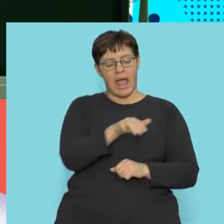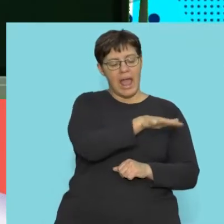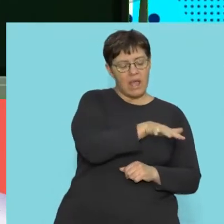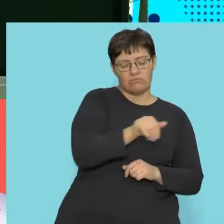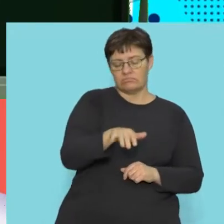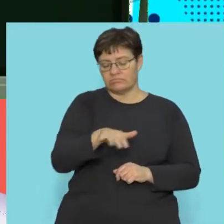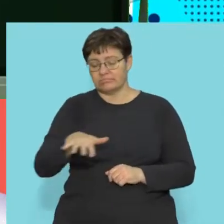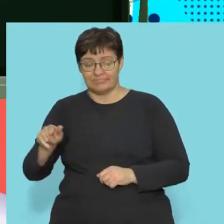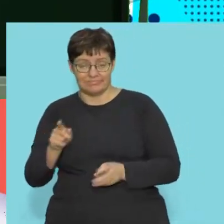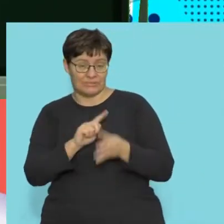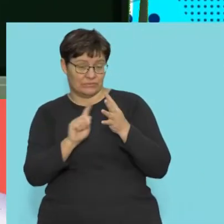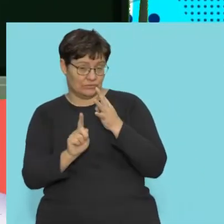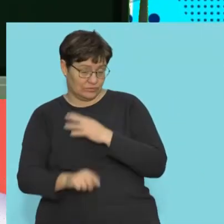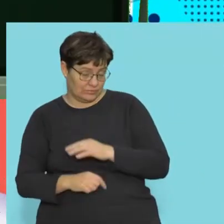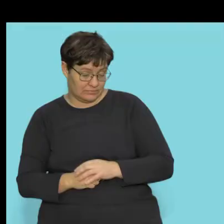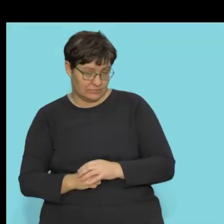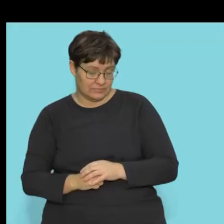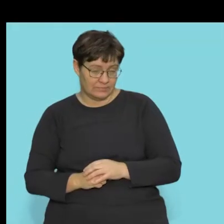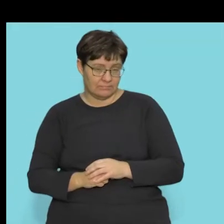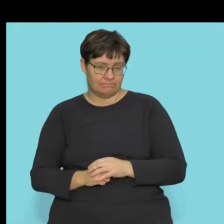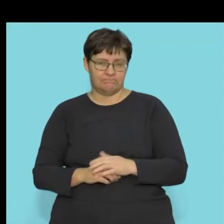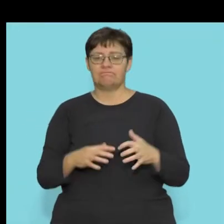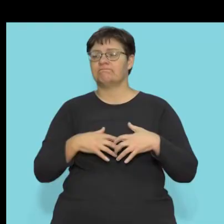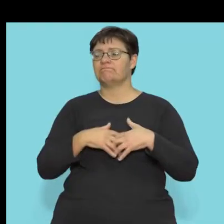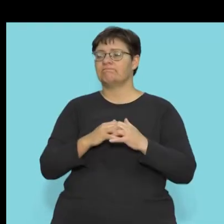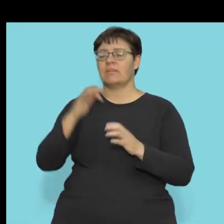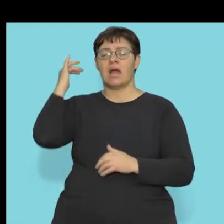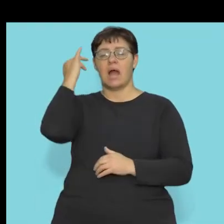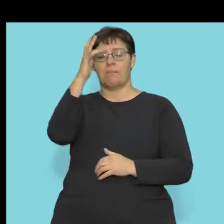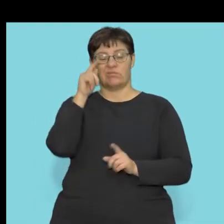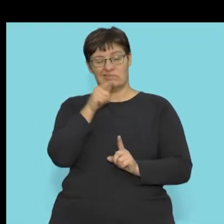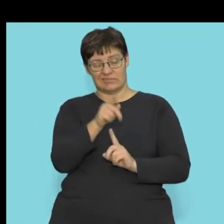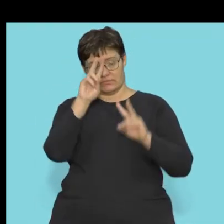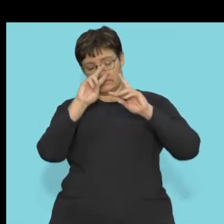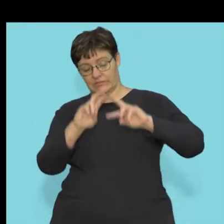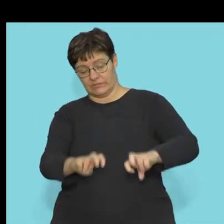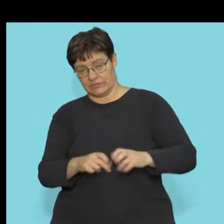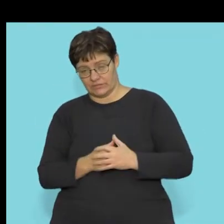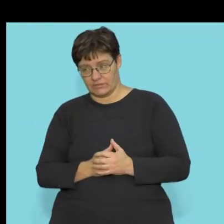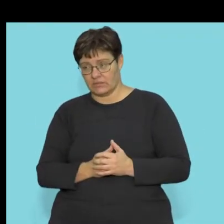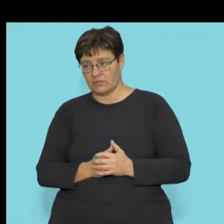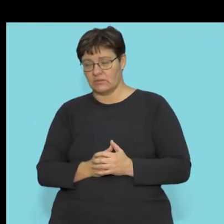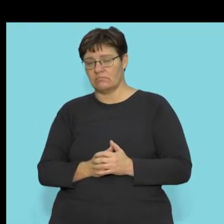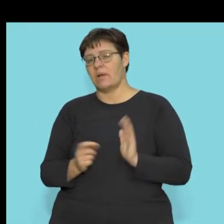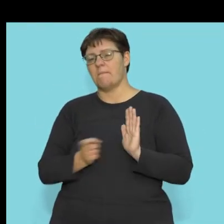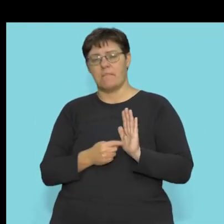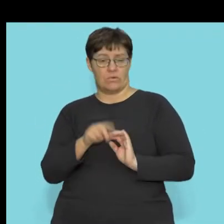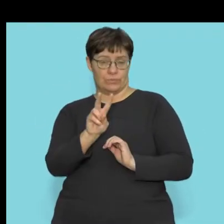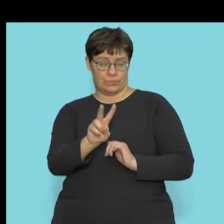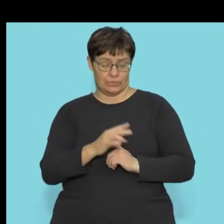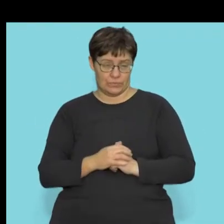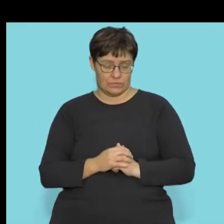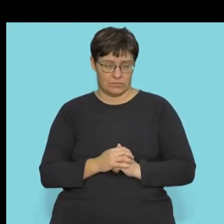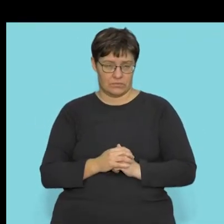different temperatures. So let's formulate a hypothesis for this investigation. This is a 2-mark